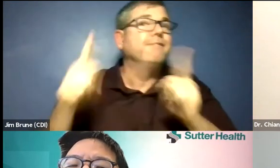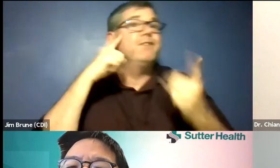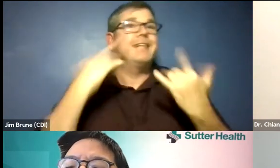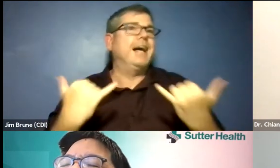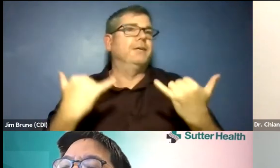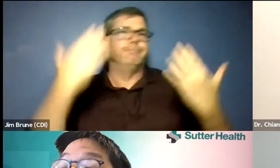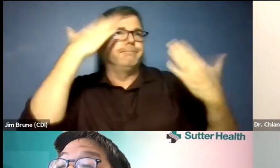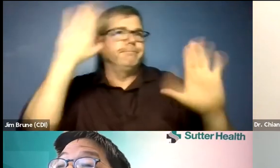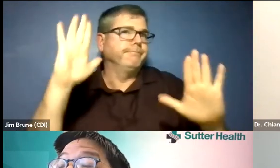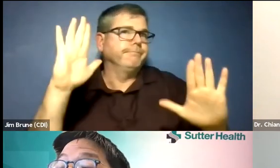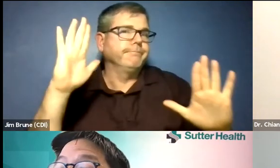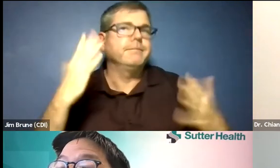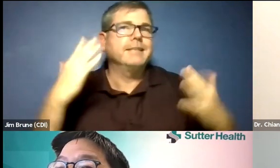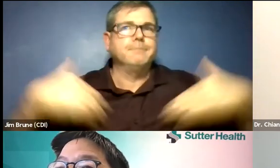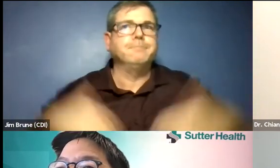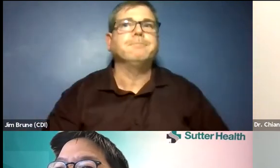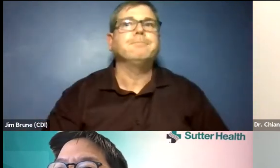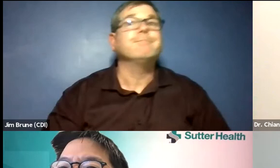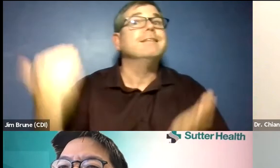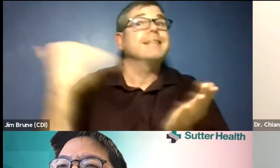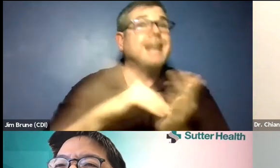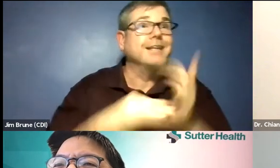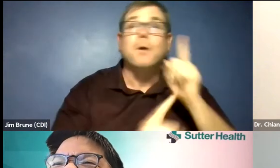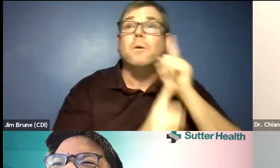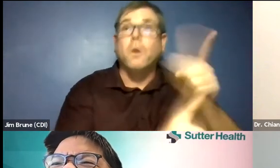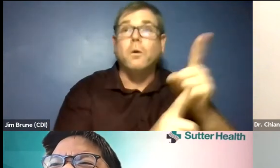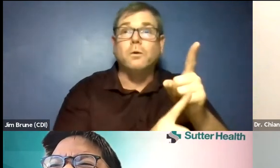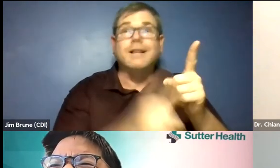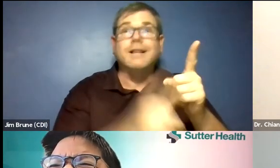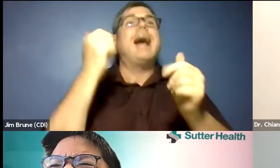everyone to get the vaccine who is eligible. Thank you.